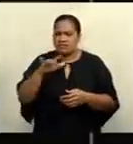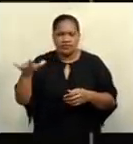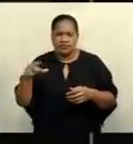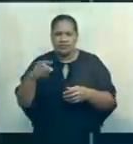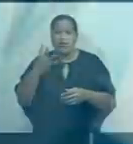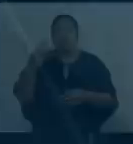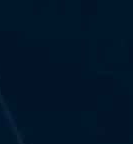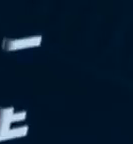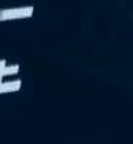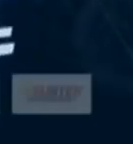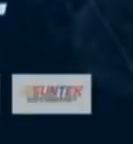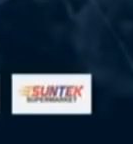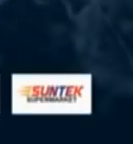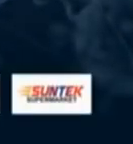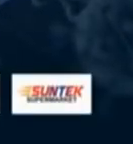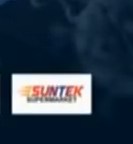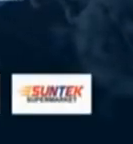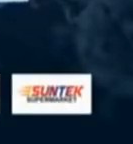rounds.